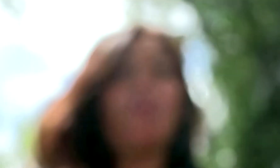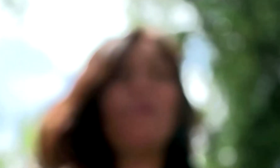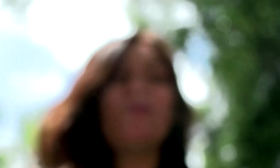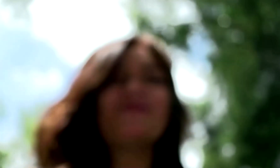Cannabis activists,